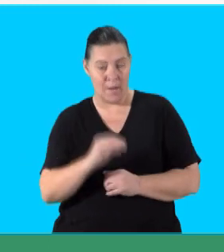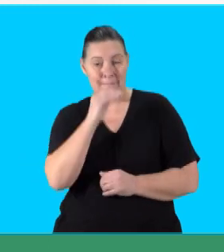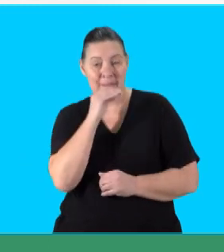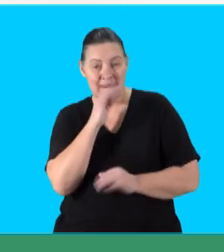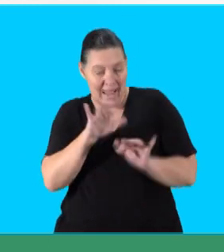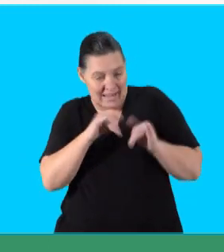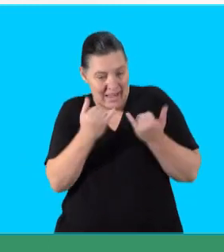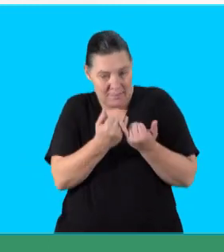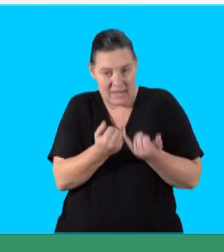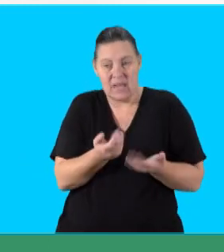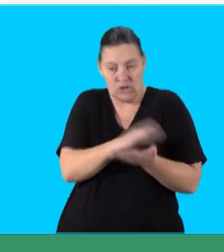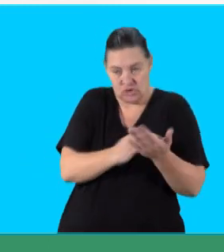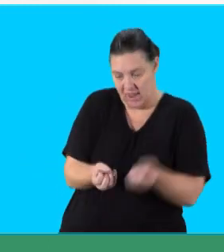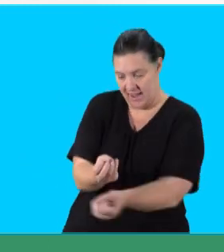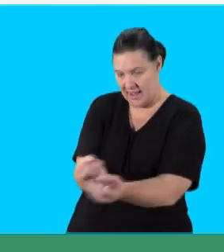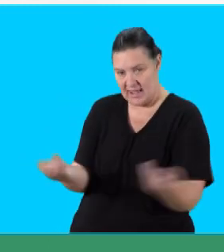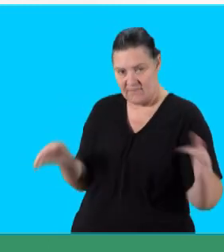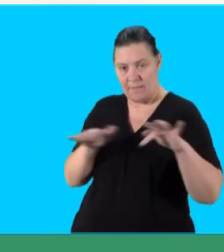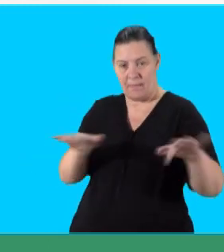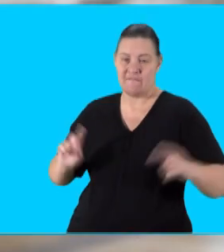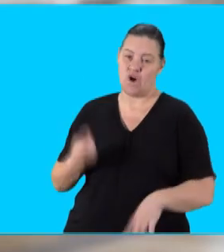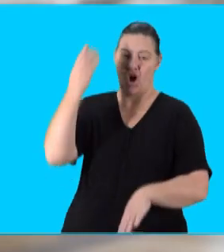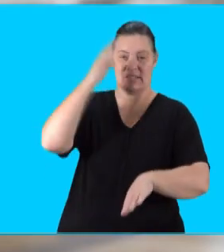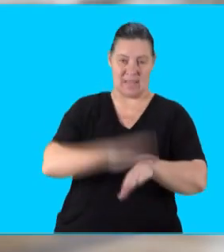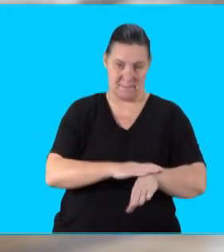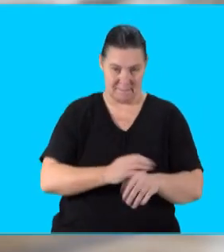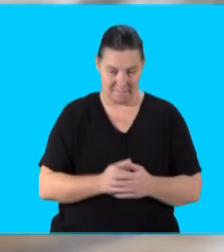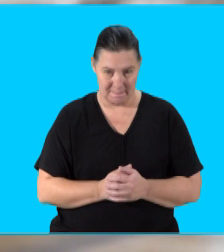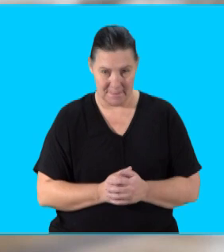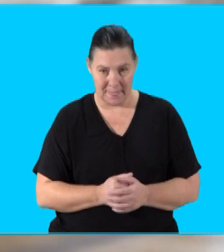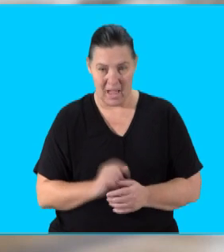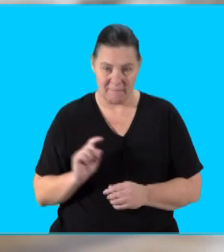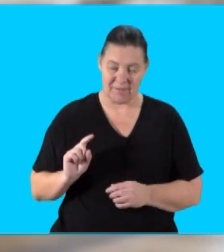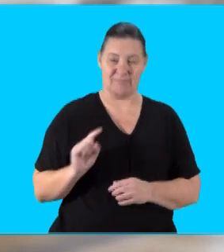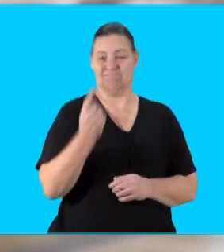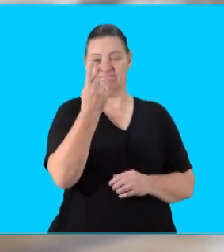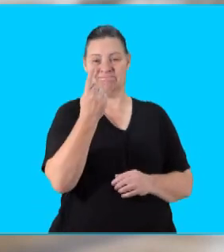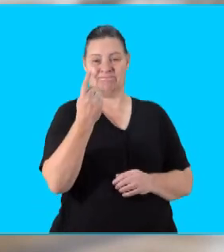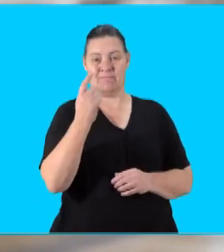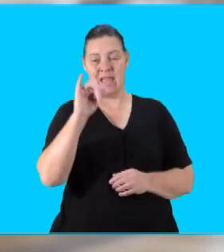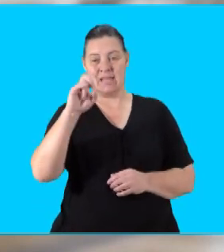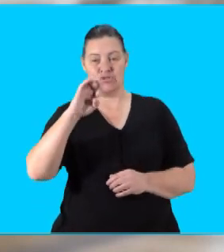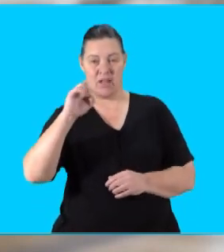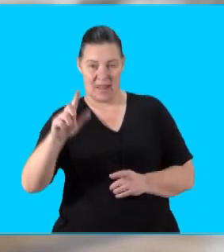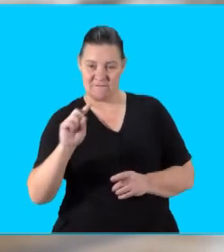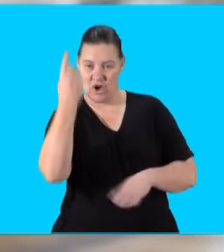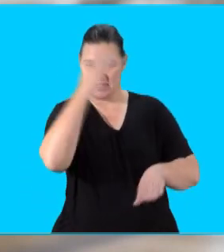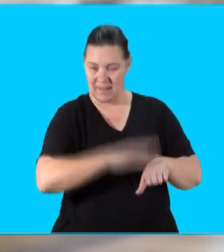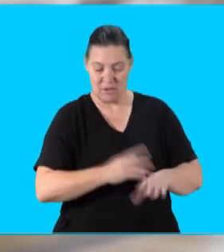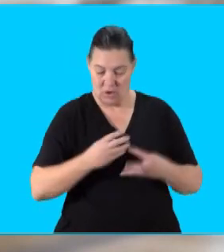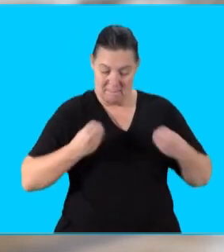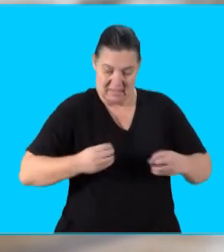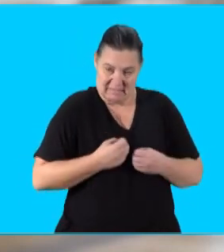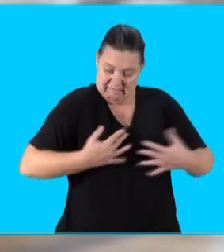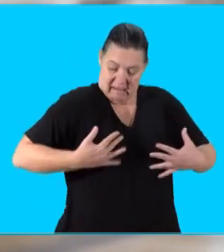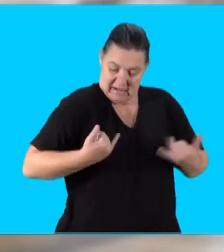company issues shares to the public for the first time. So here's a new company that has started operating now.